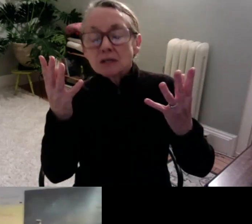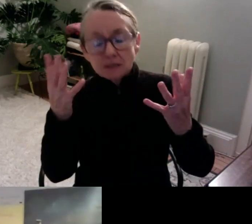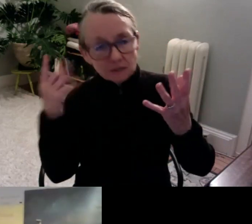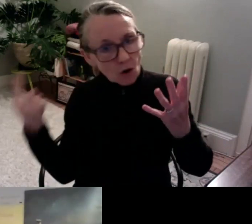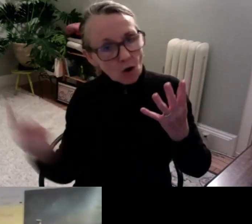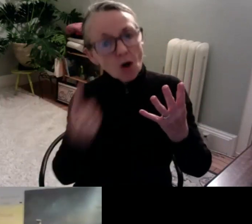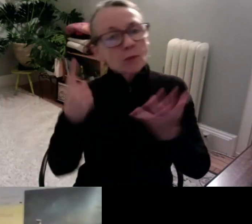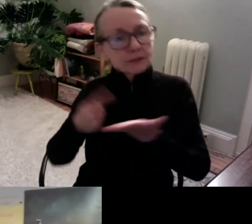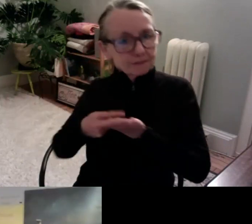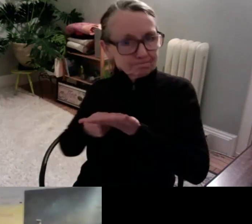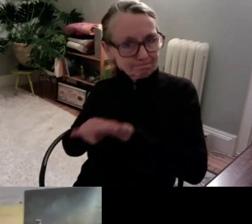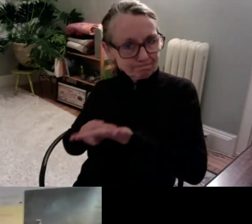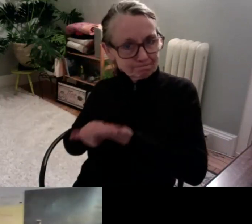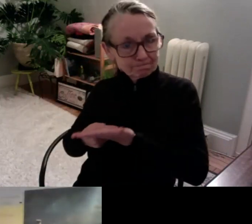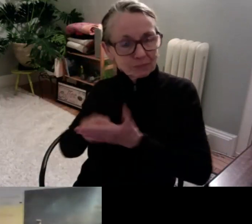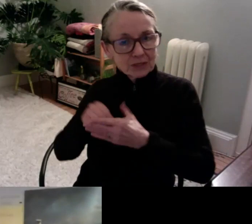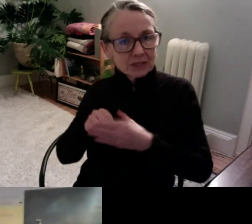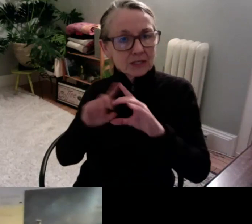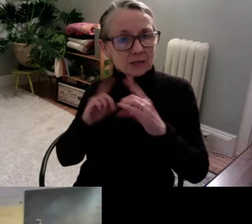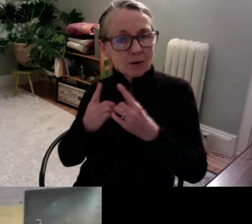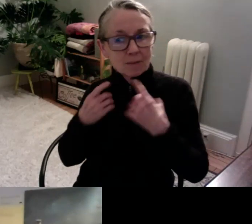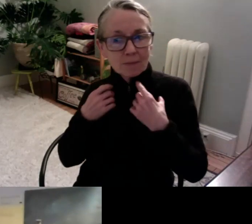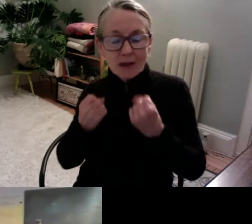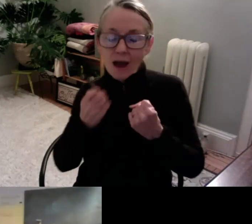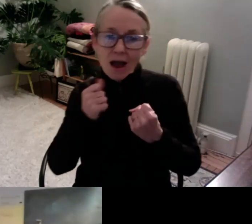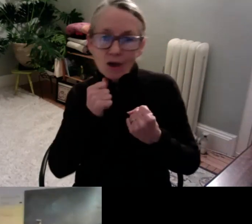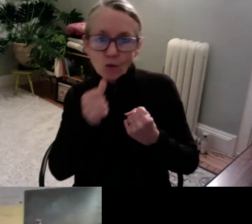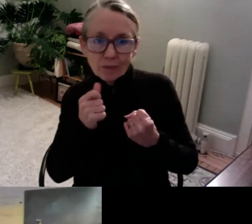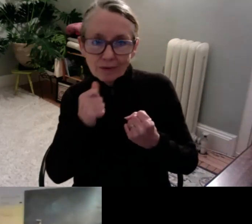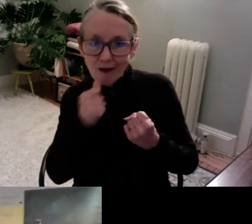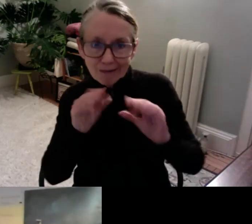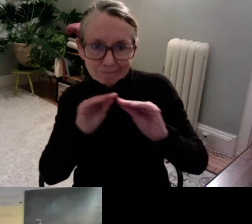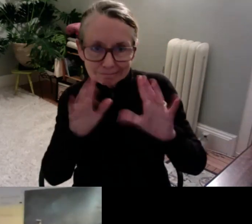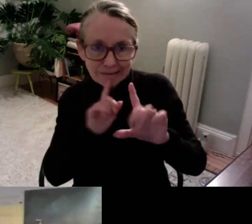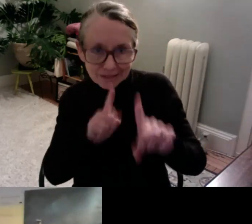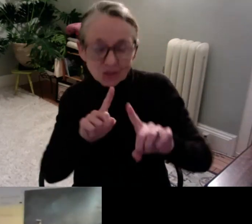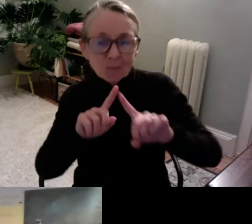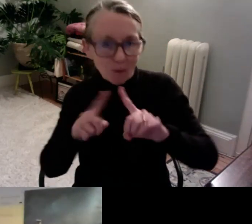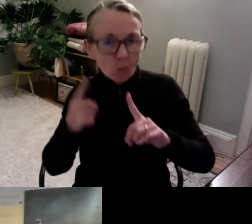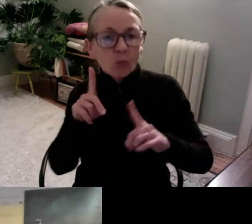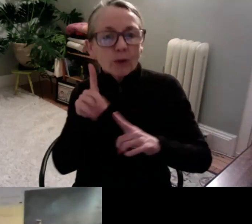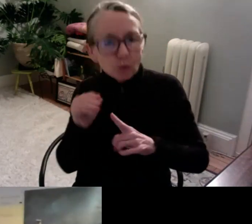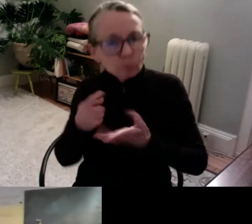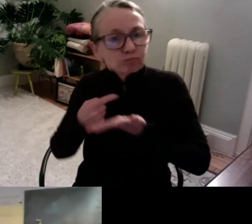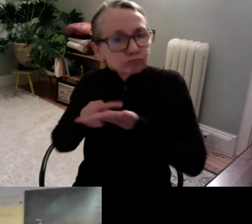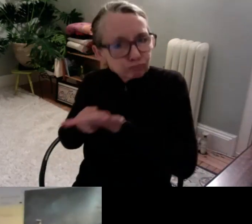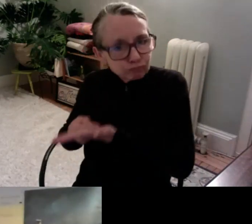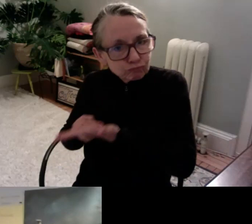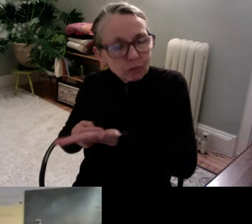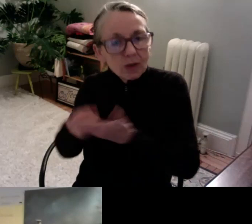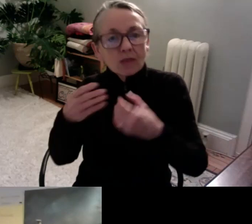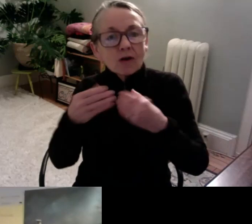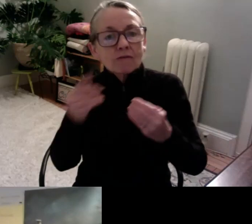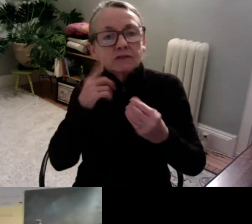discussed. That doesn't give you any answers right now, but I just want you to know that the Office of Special